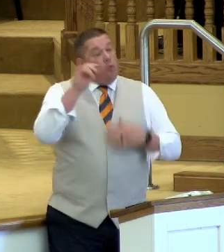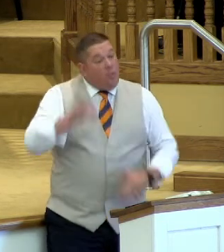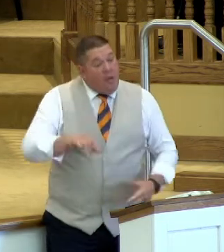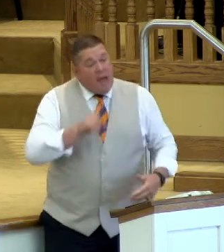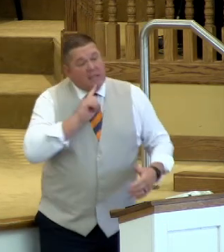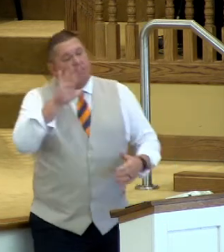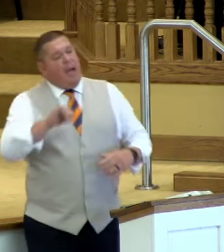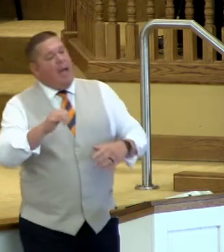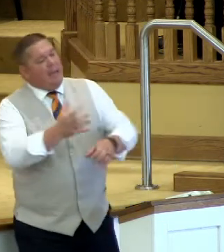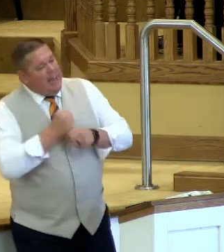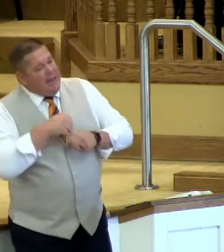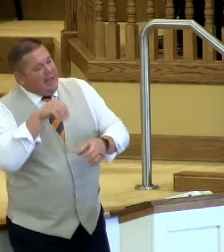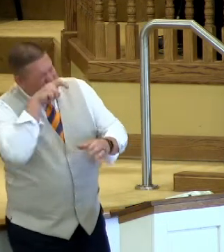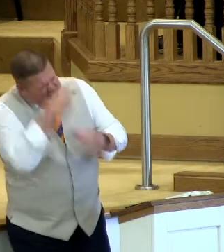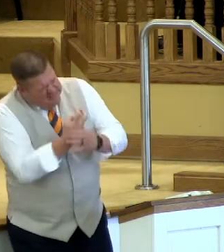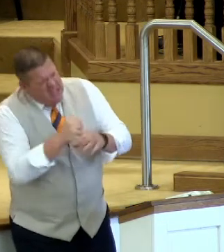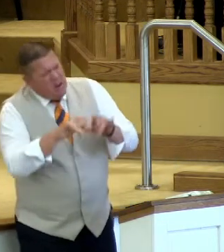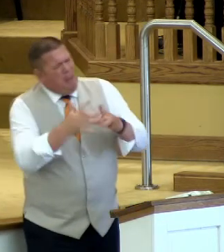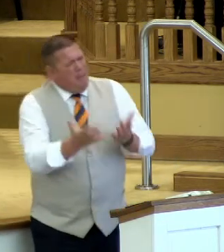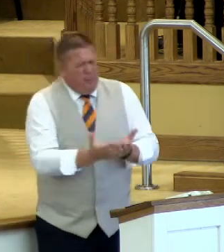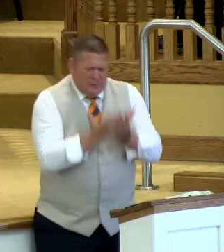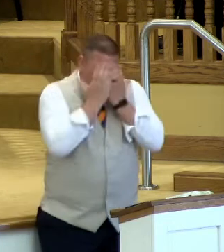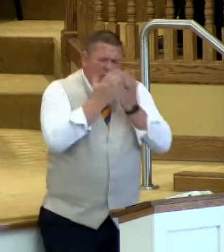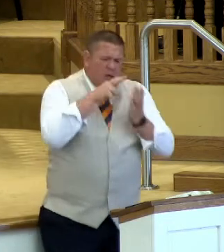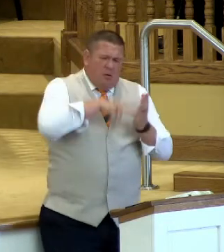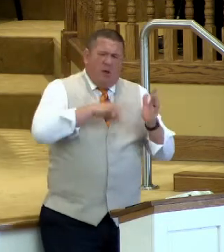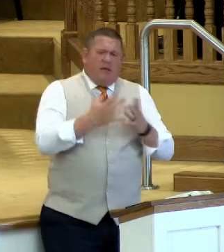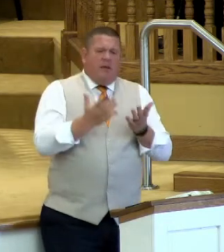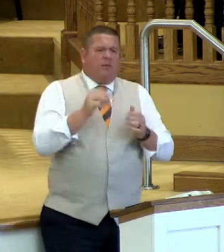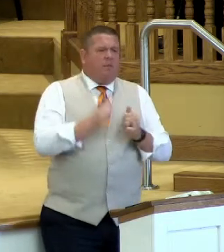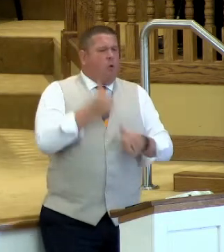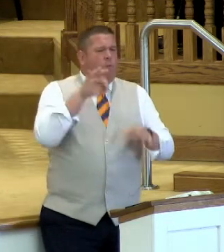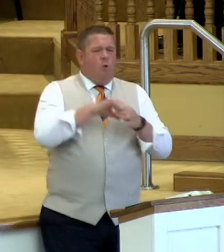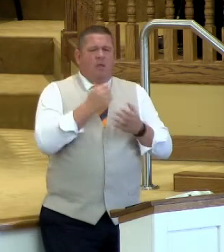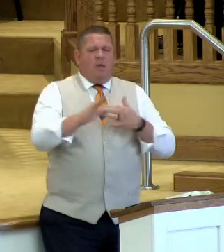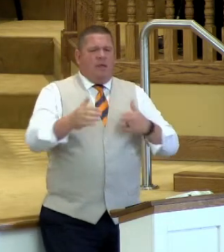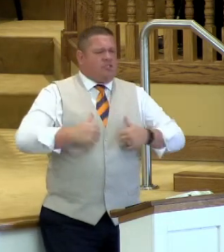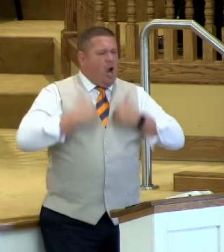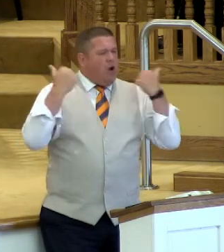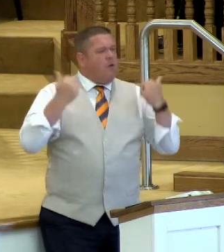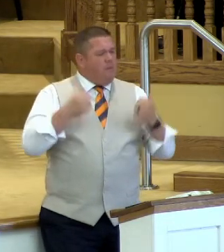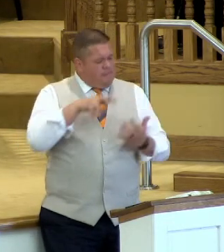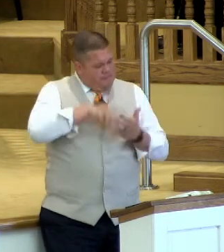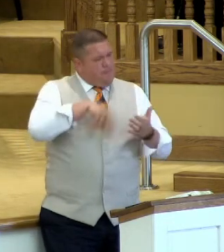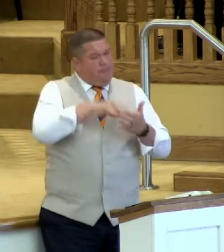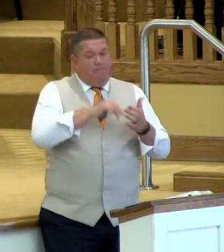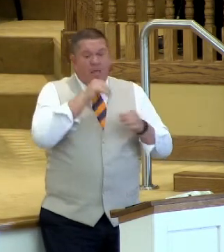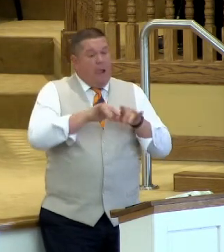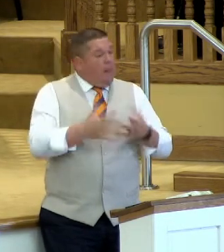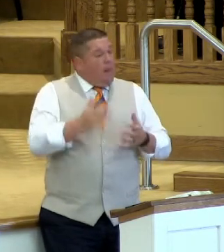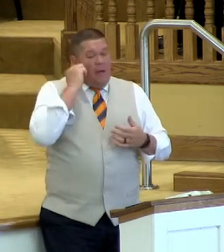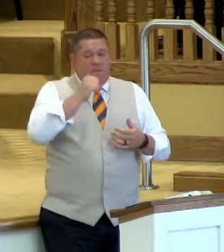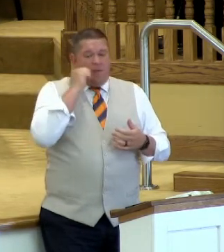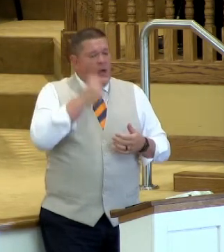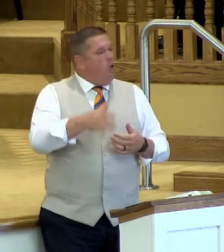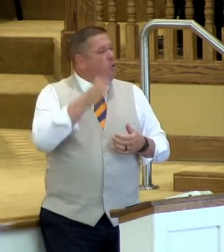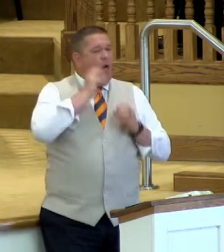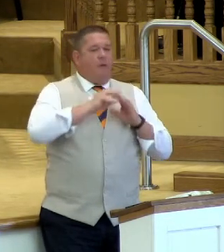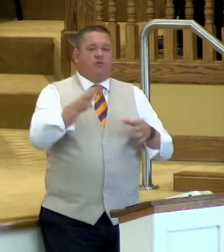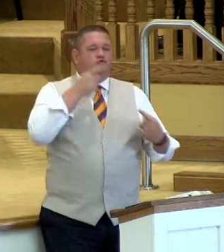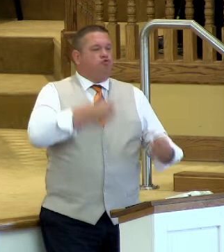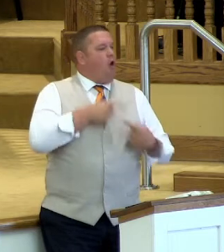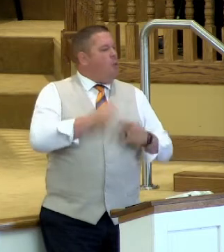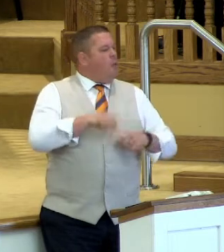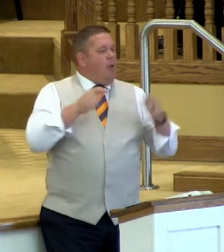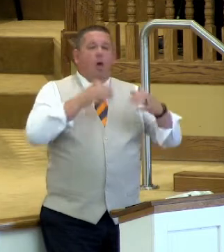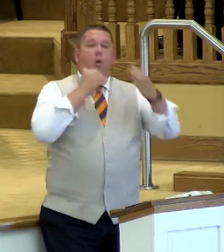that is by getting in the Bible. The Bible is one of the most important things in your life. And if you're not in this Bible every day, you're not obviously going to